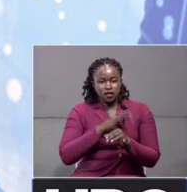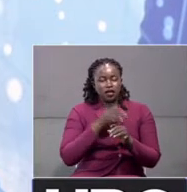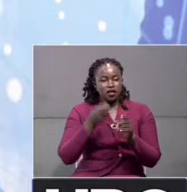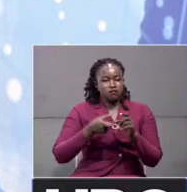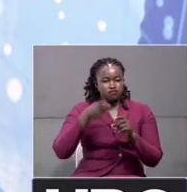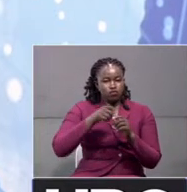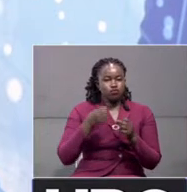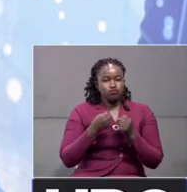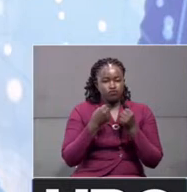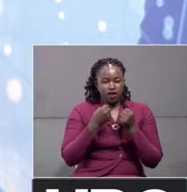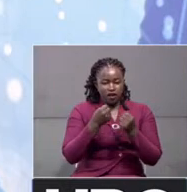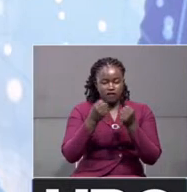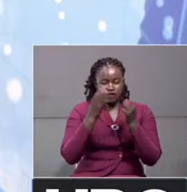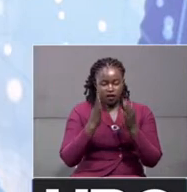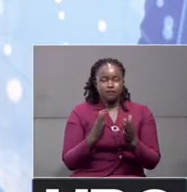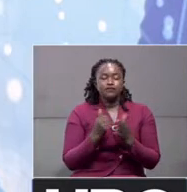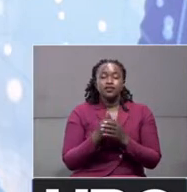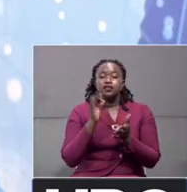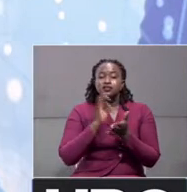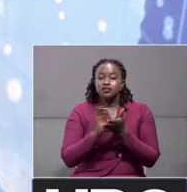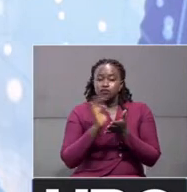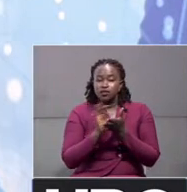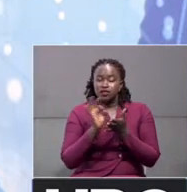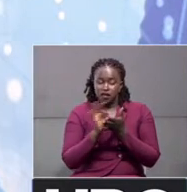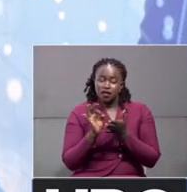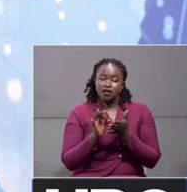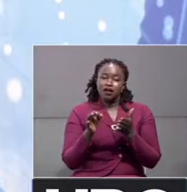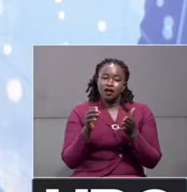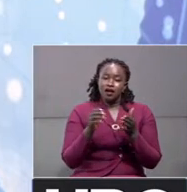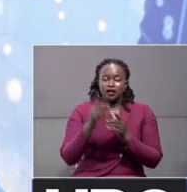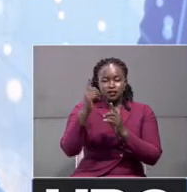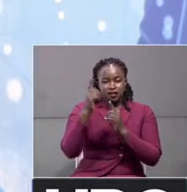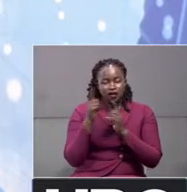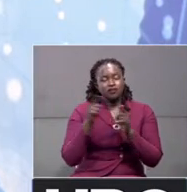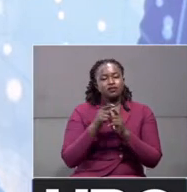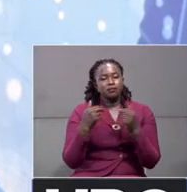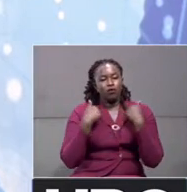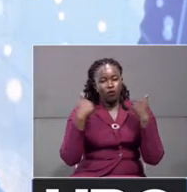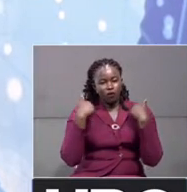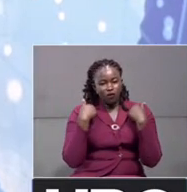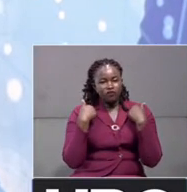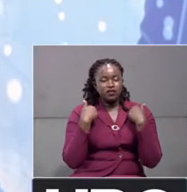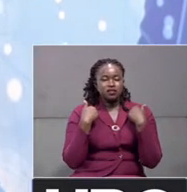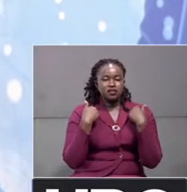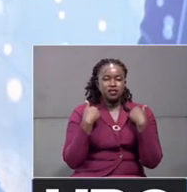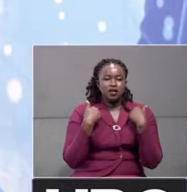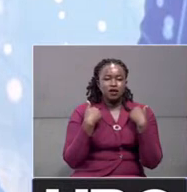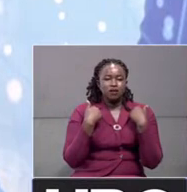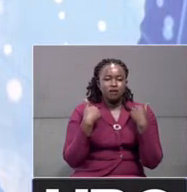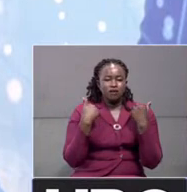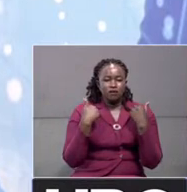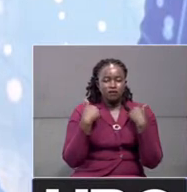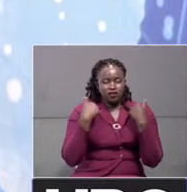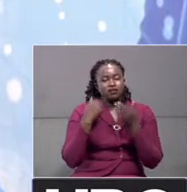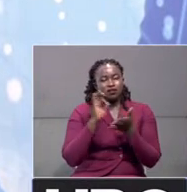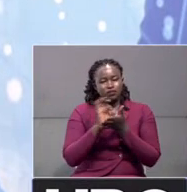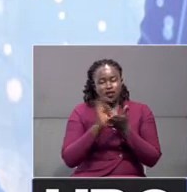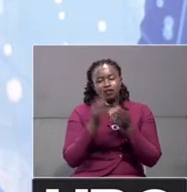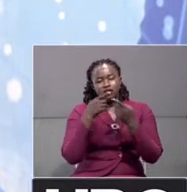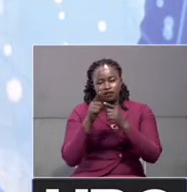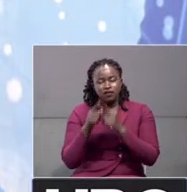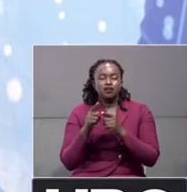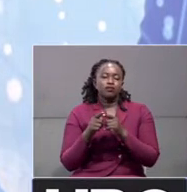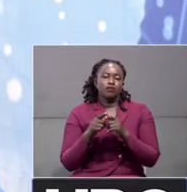of drivers, secretaries, askaris and office attendants of various ministries. This follows a plea